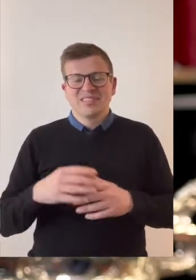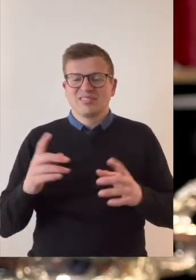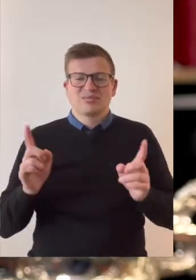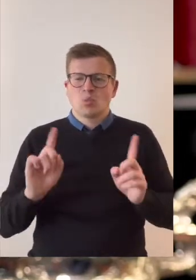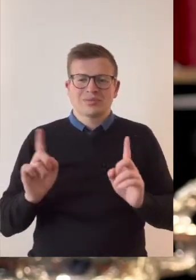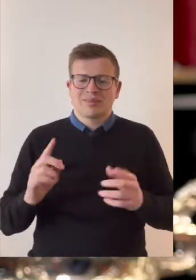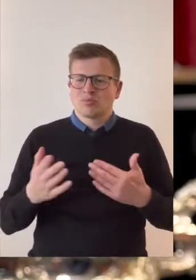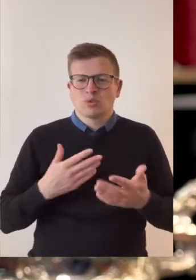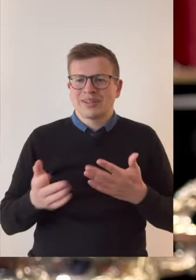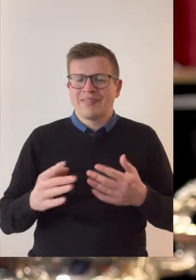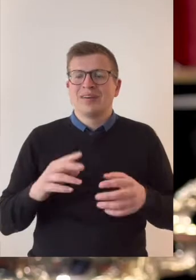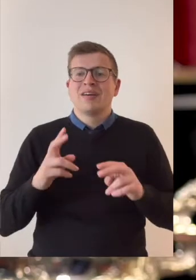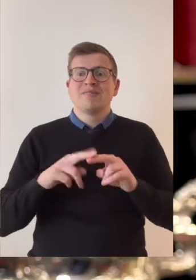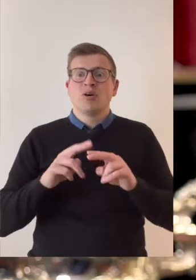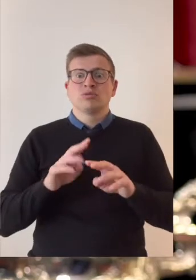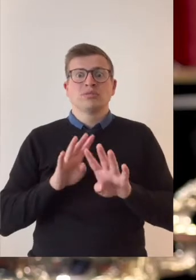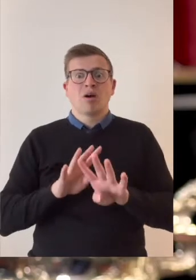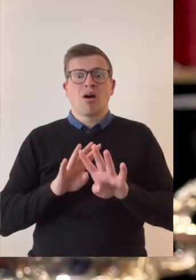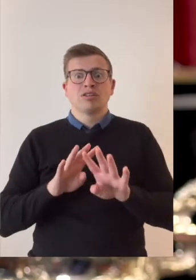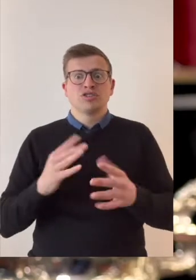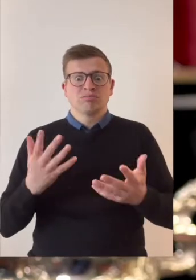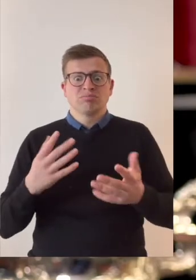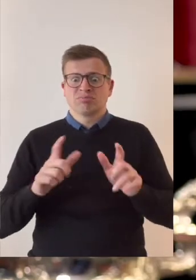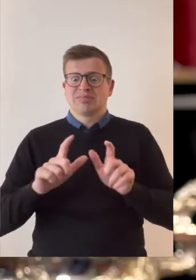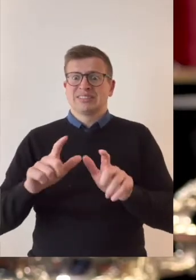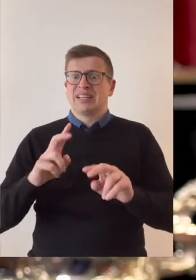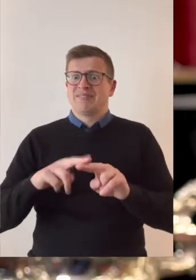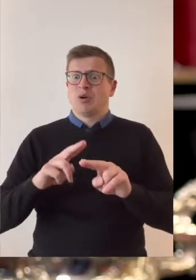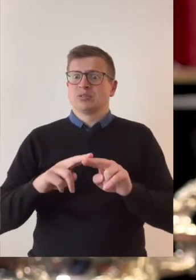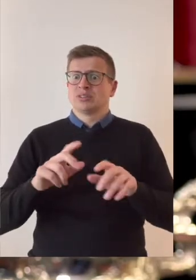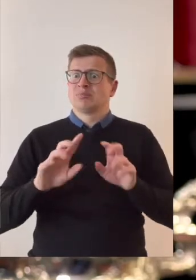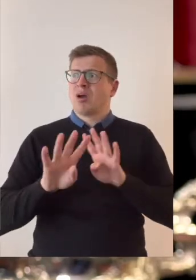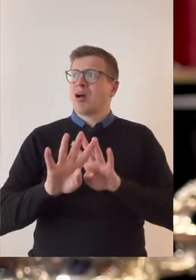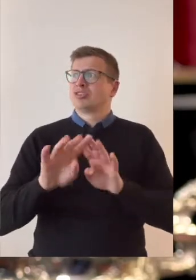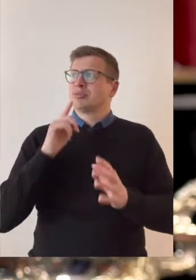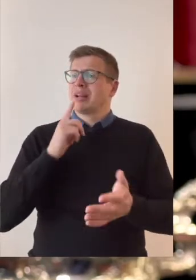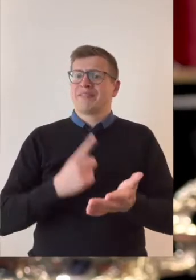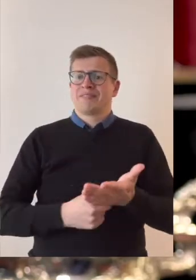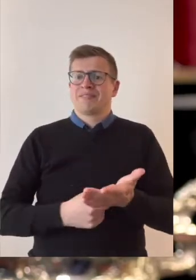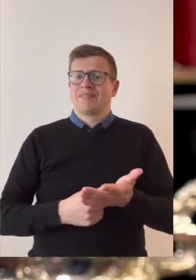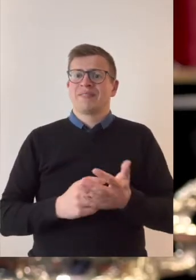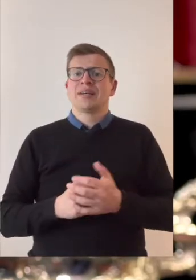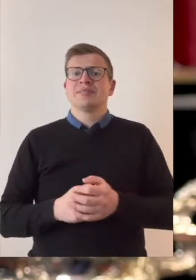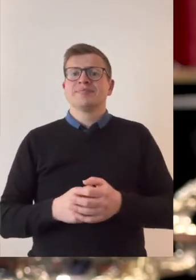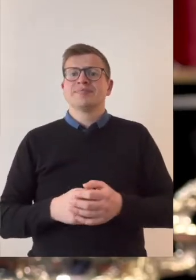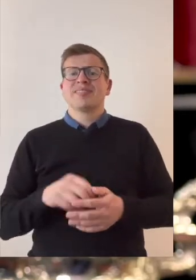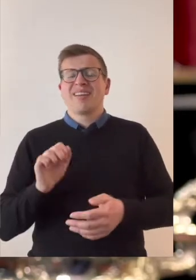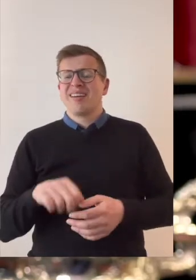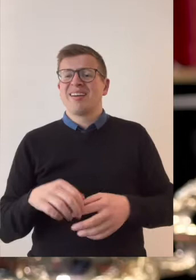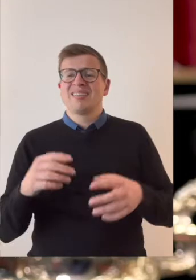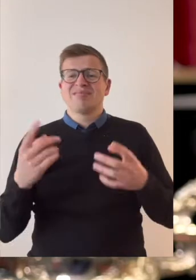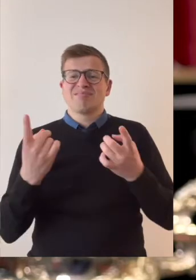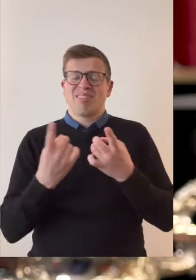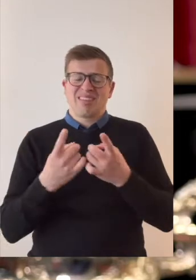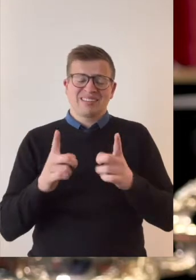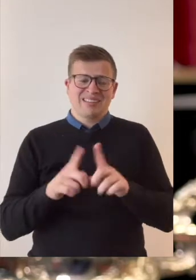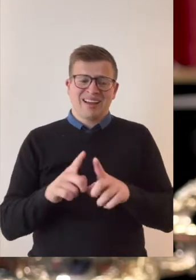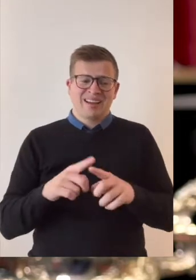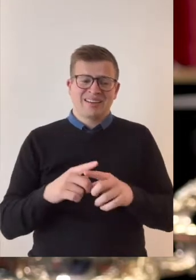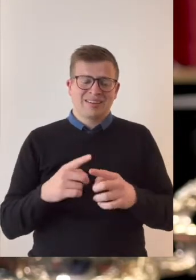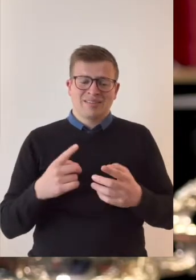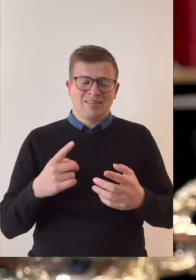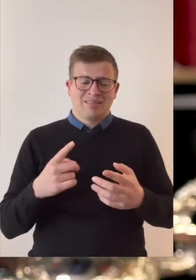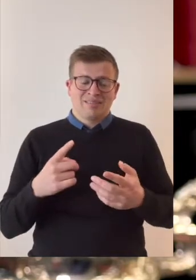and whatever, Foden's March, that is, because it is still Foden's March, I believe. Yeah, things